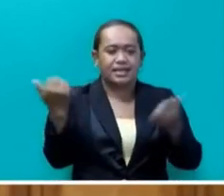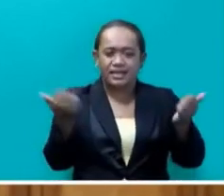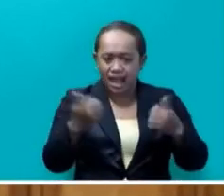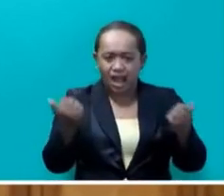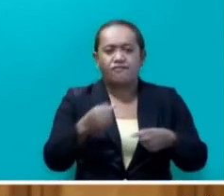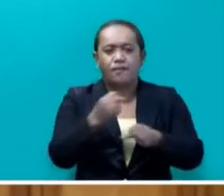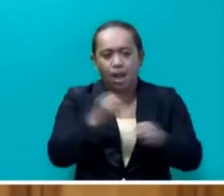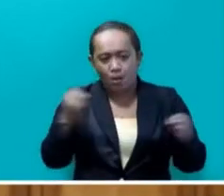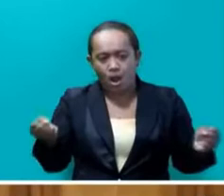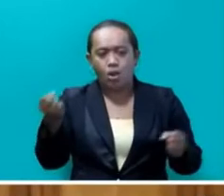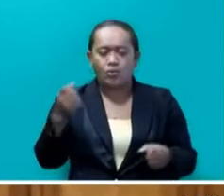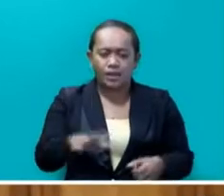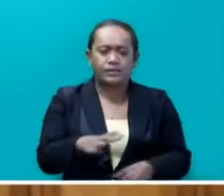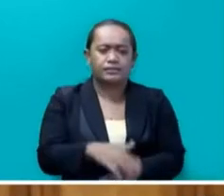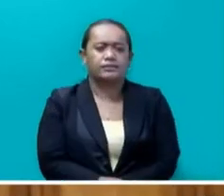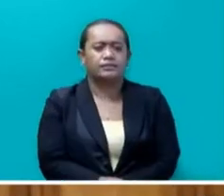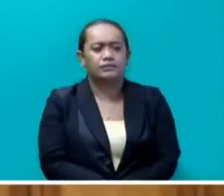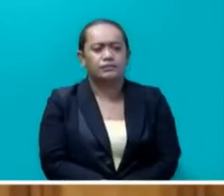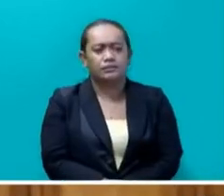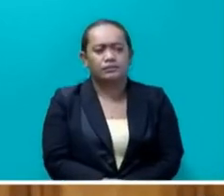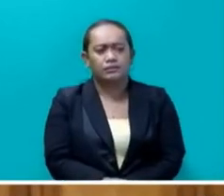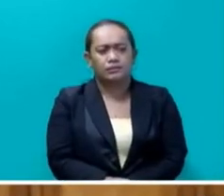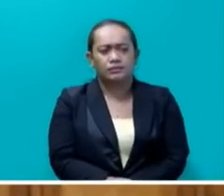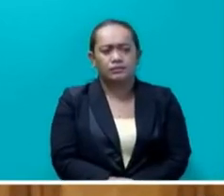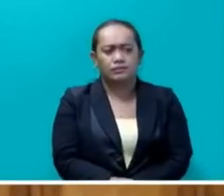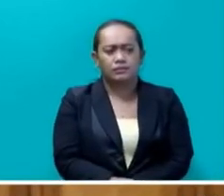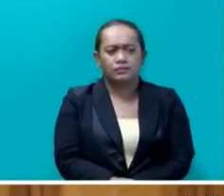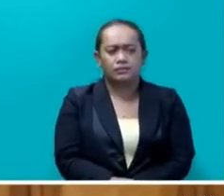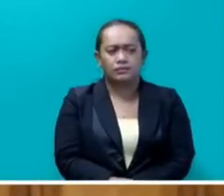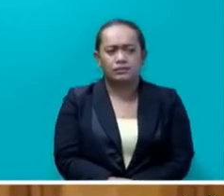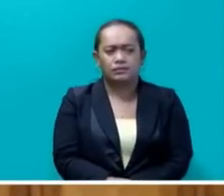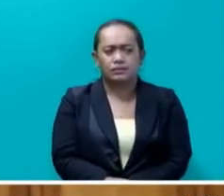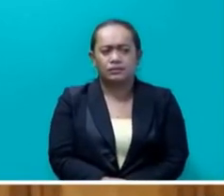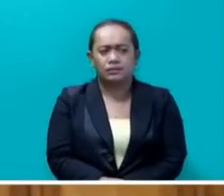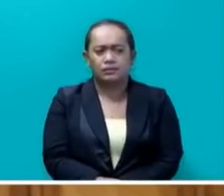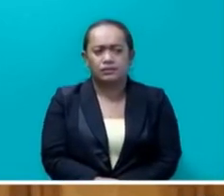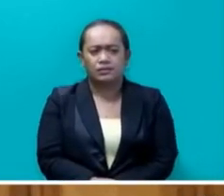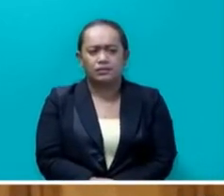now, is we'll just